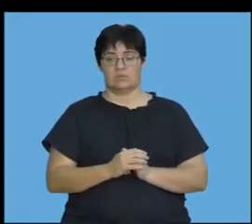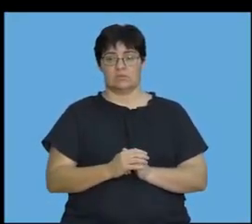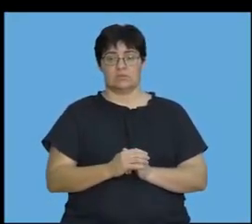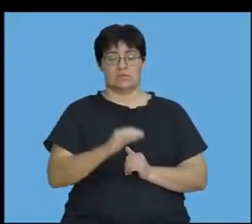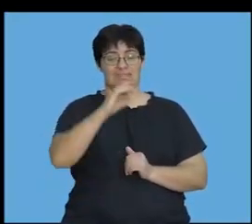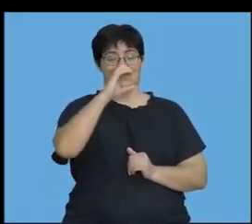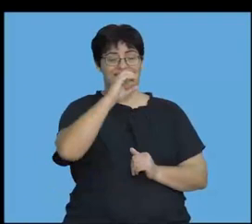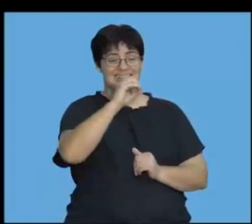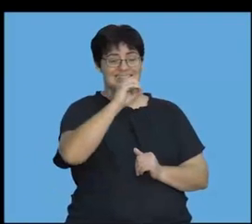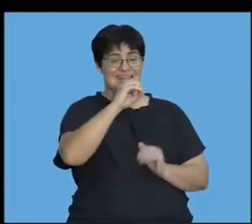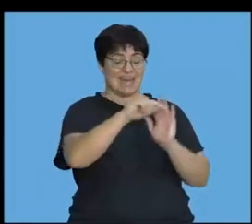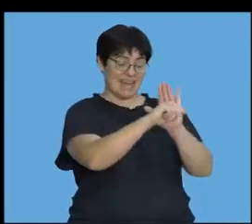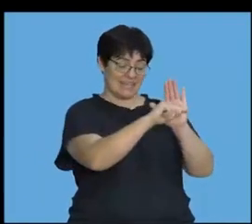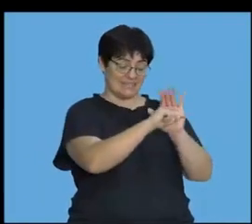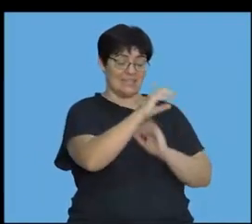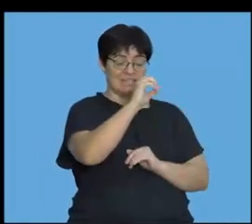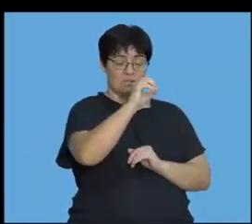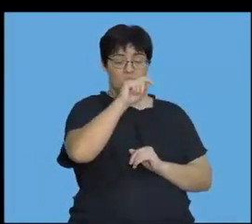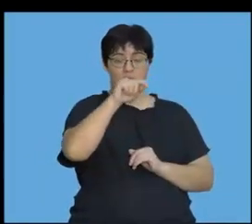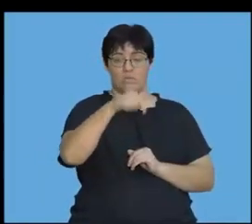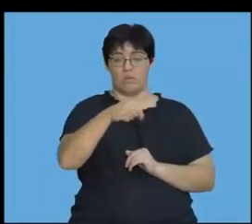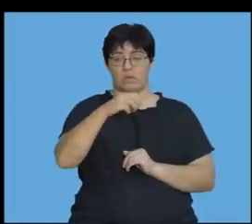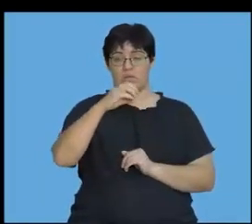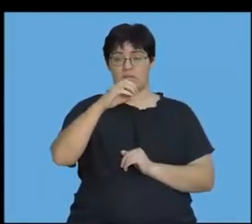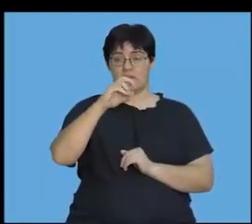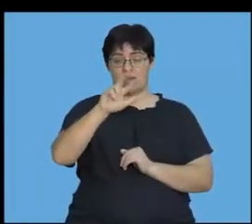Okay, we can't use the fraction, so we get negative